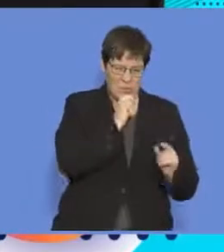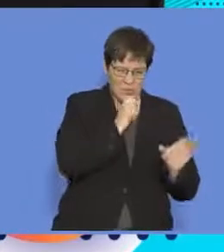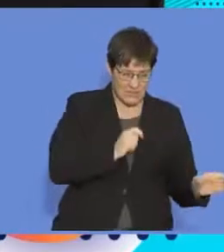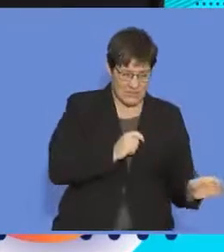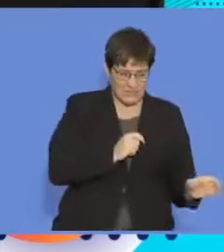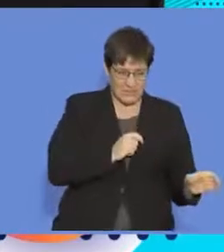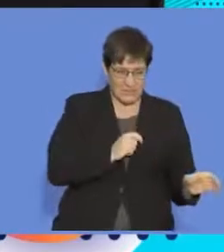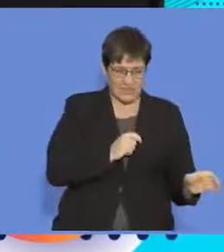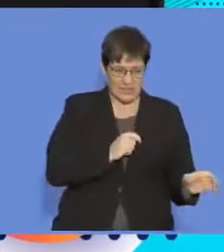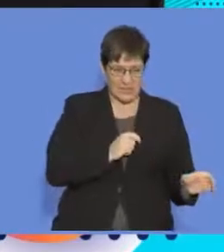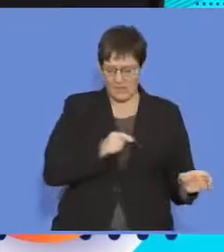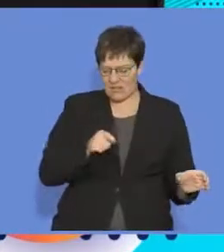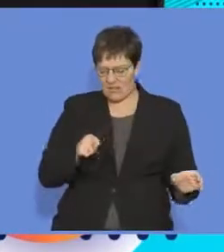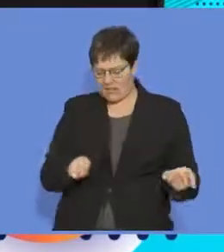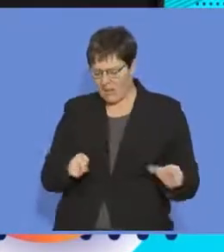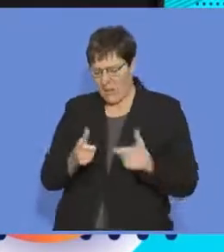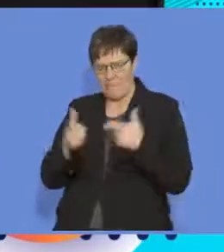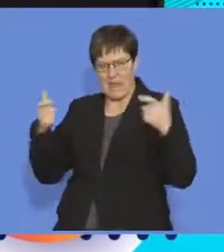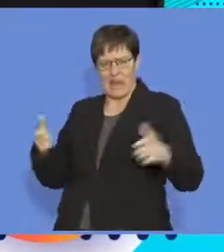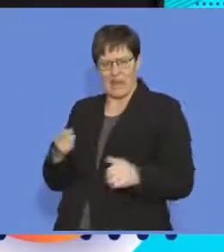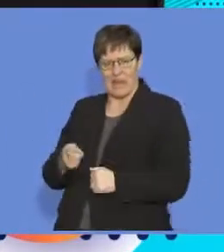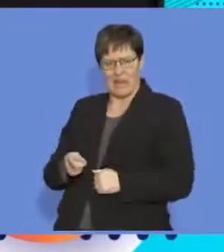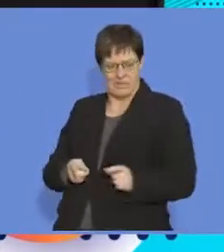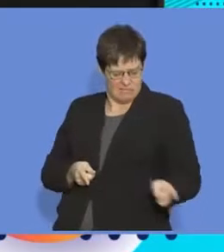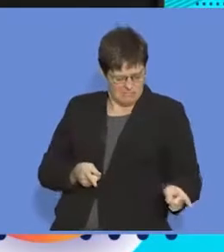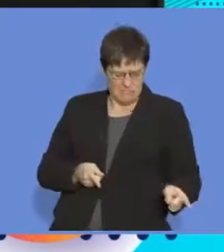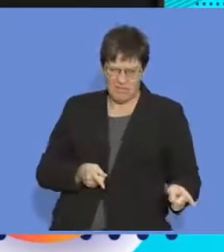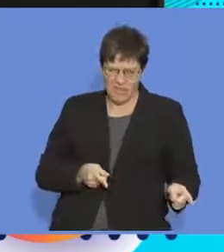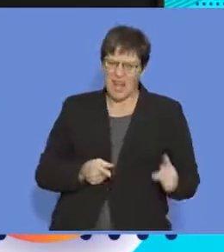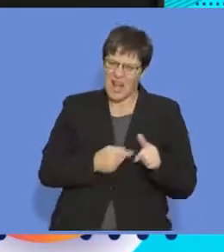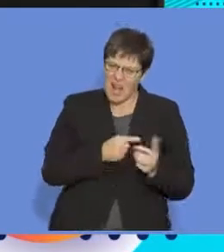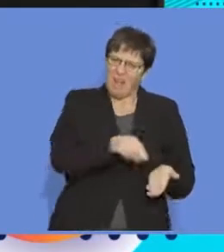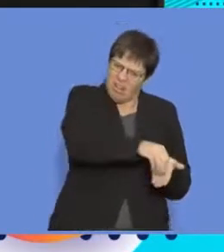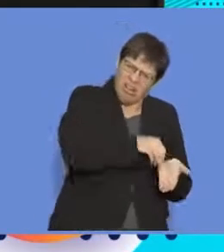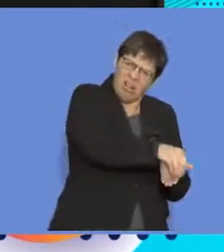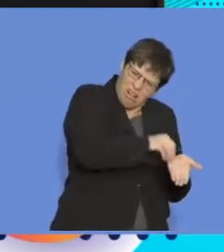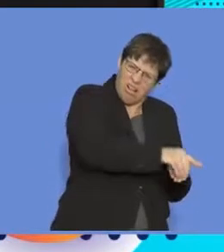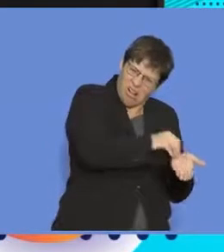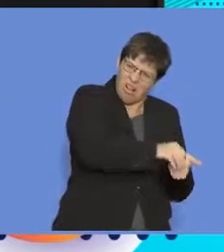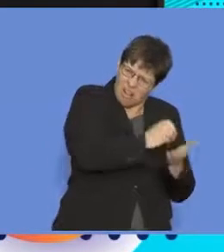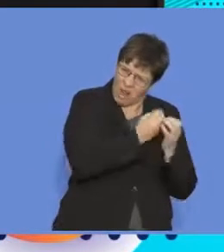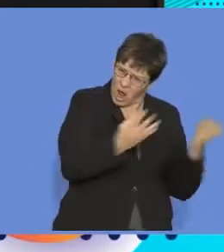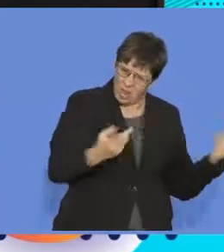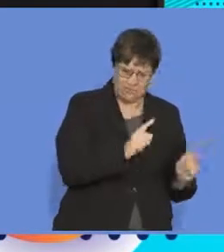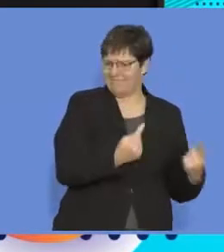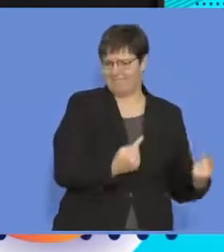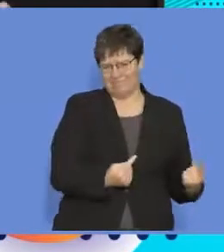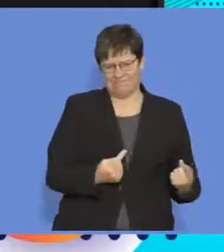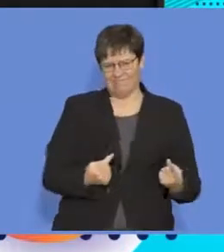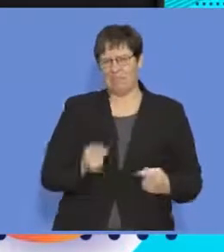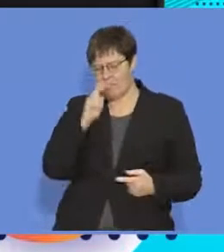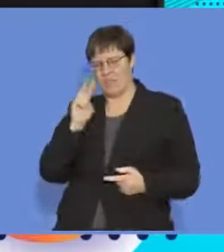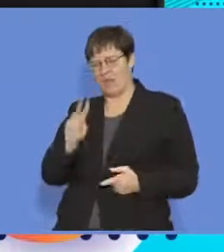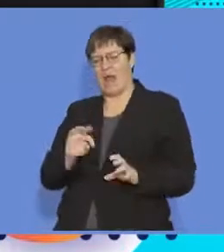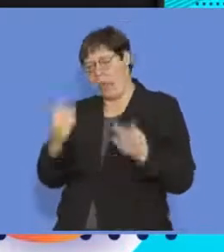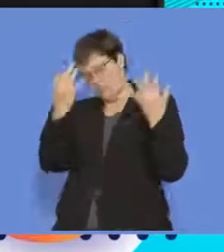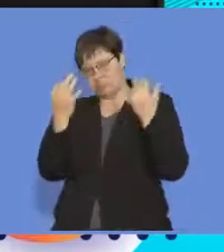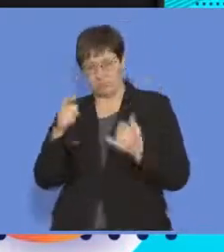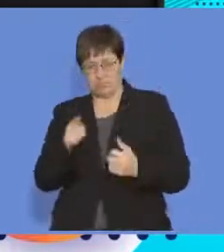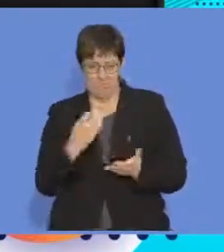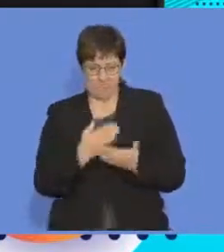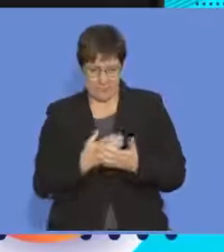those. But when you have a large number, how do you count? Okay, so we'll look at something of that